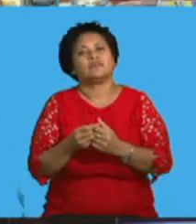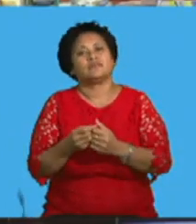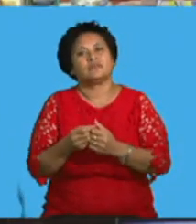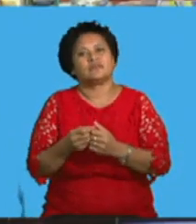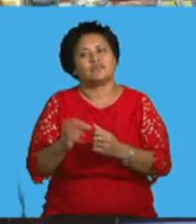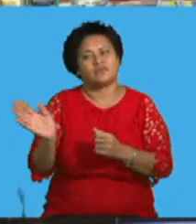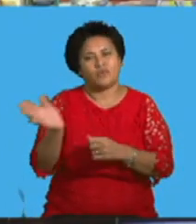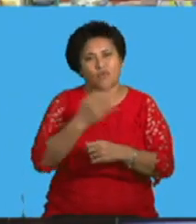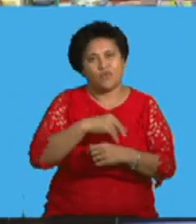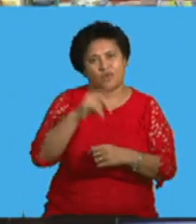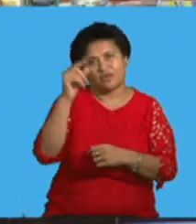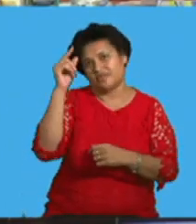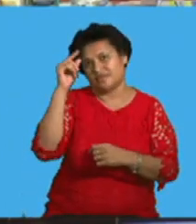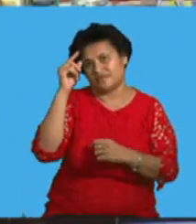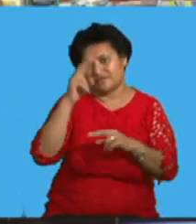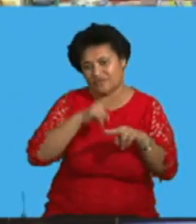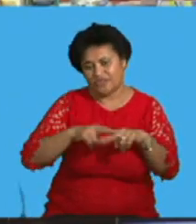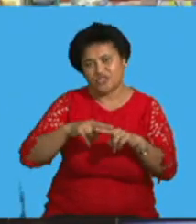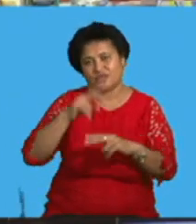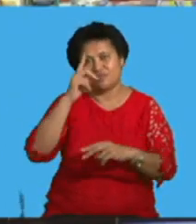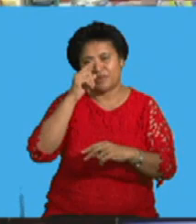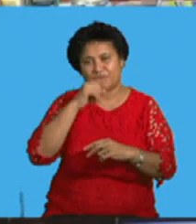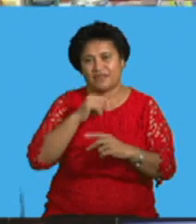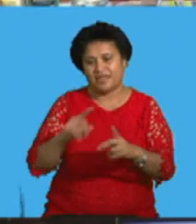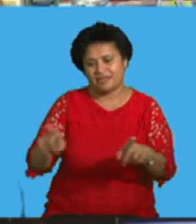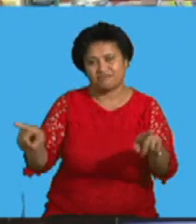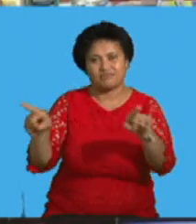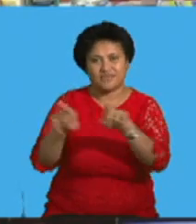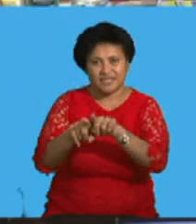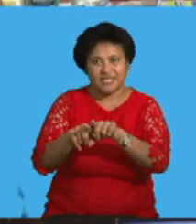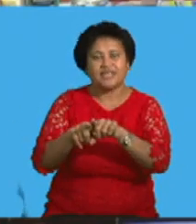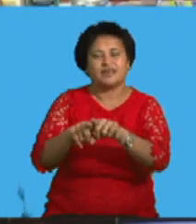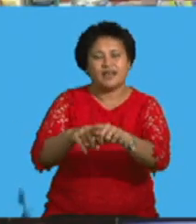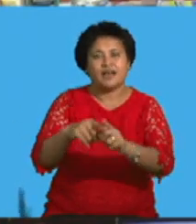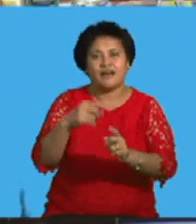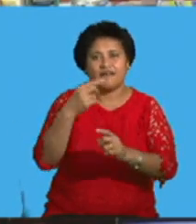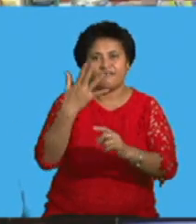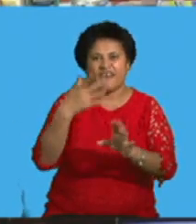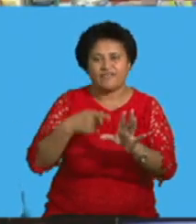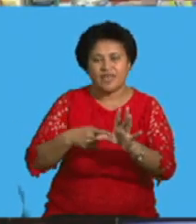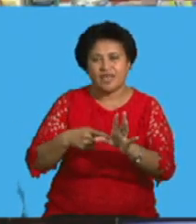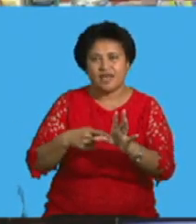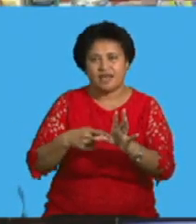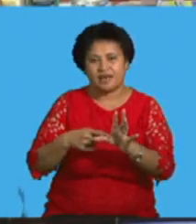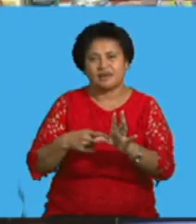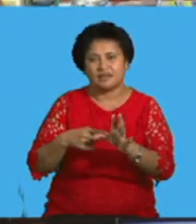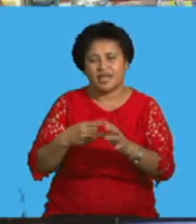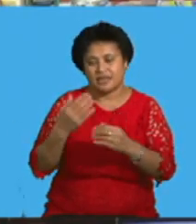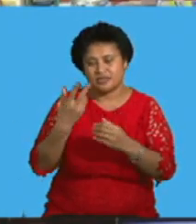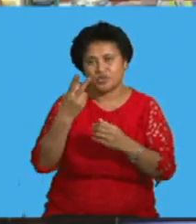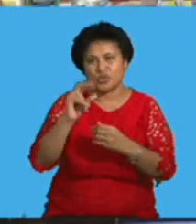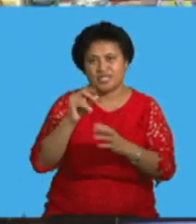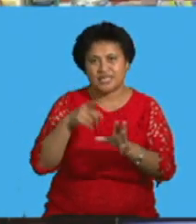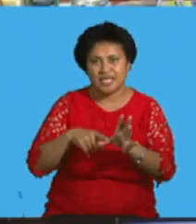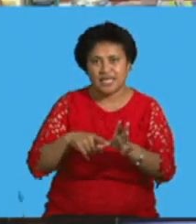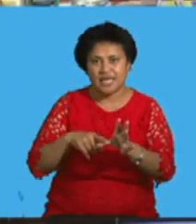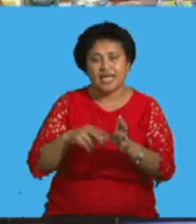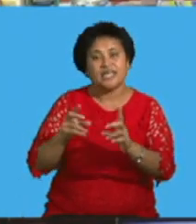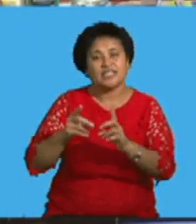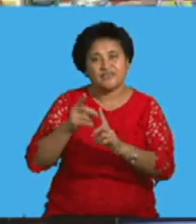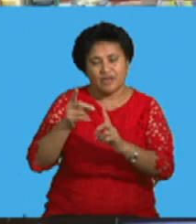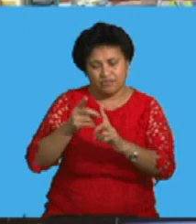all Fijians. This is in line with the Fijian government's 5-year and 20-year national development plan that has